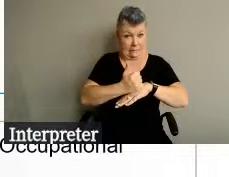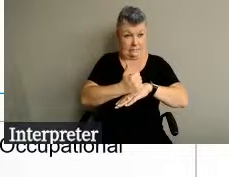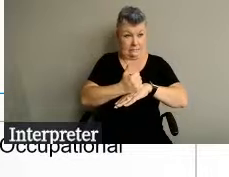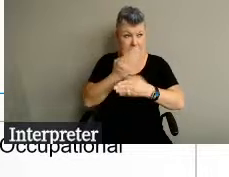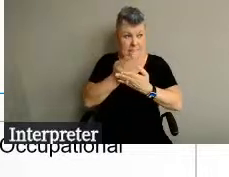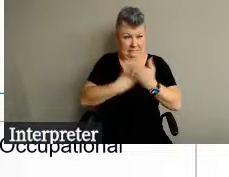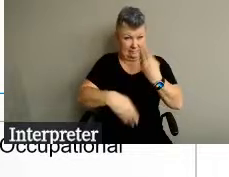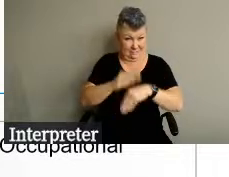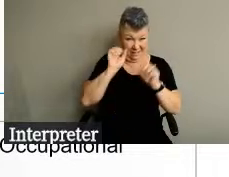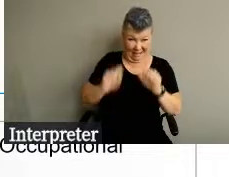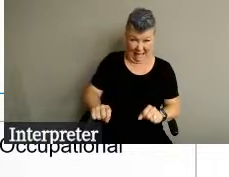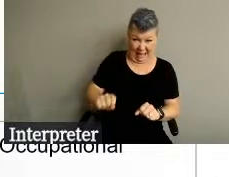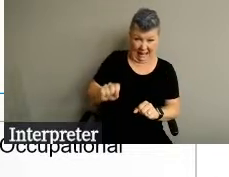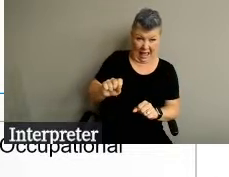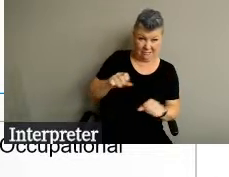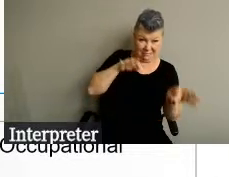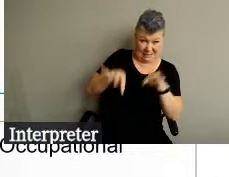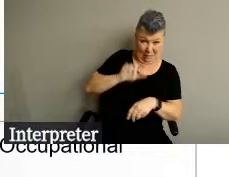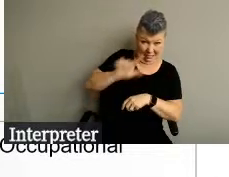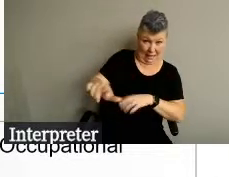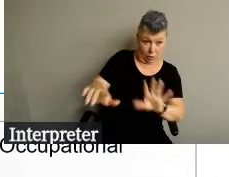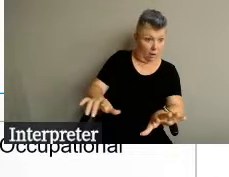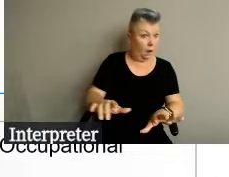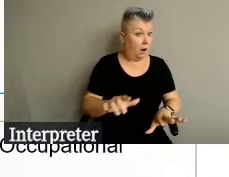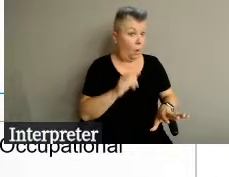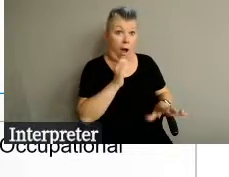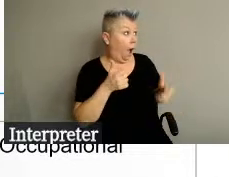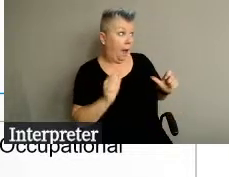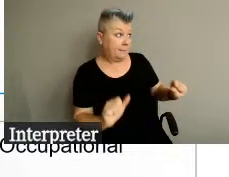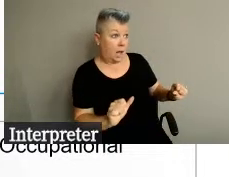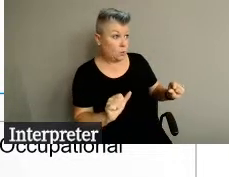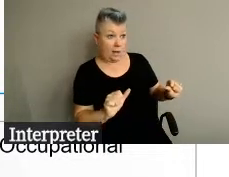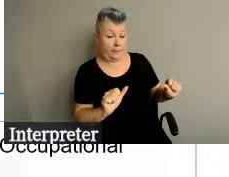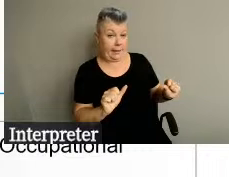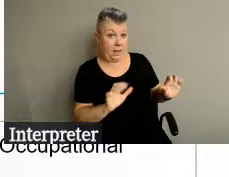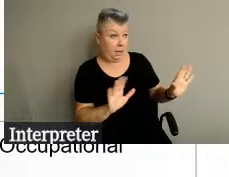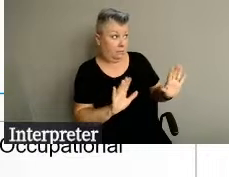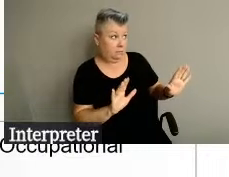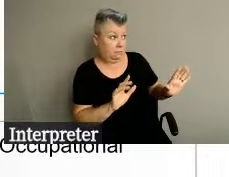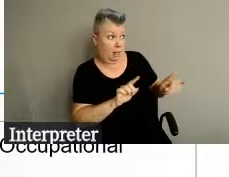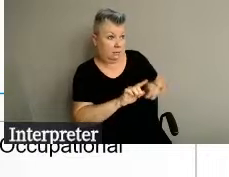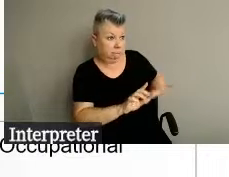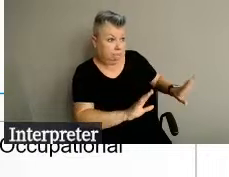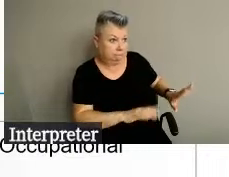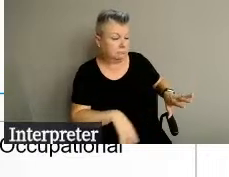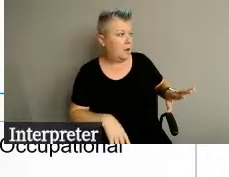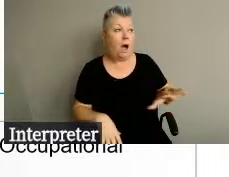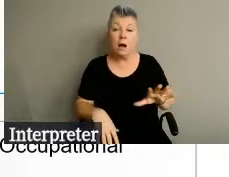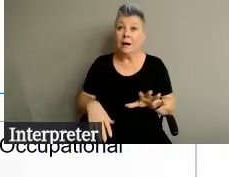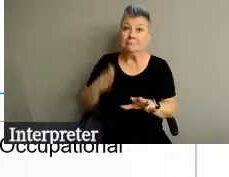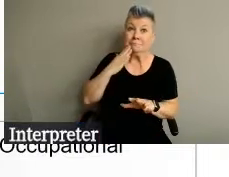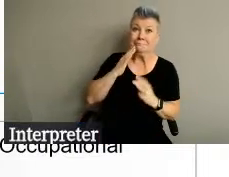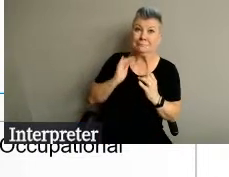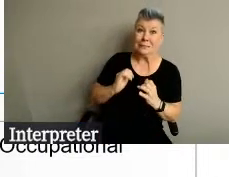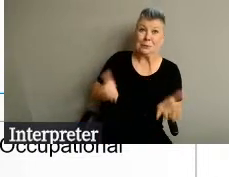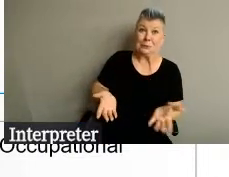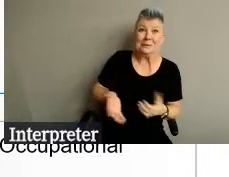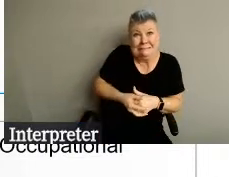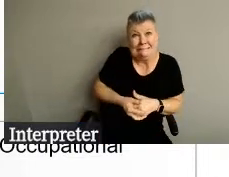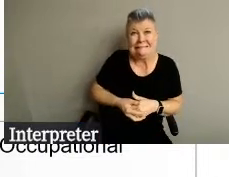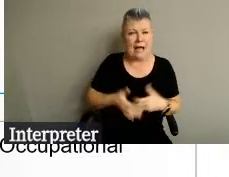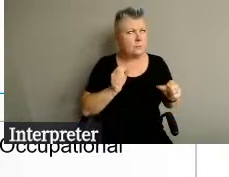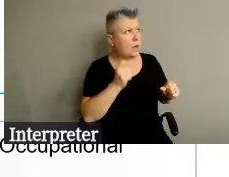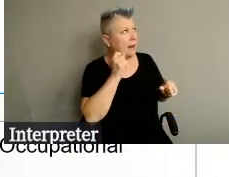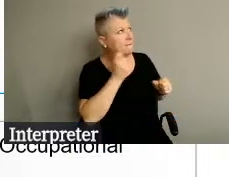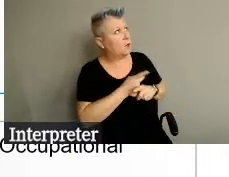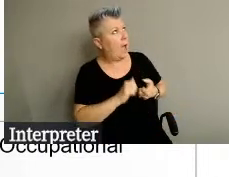Can I come back to you on that? No, I'm not trying to be smart. I'm trying to wrap my head around it. I'm trying to figure out how to make it work.